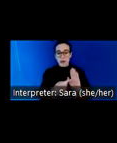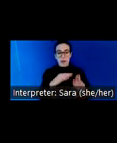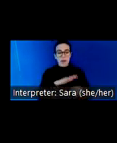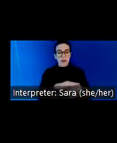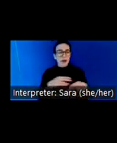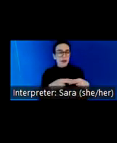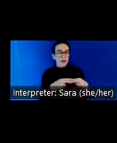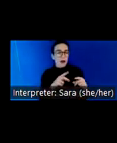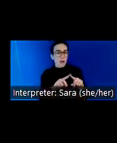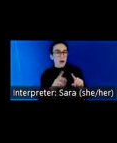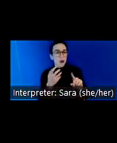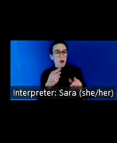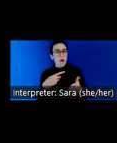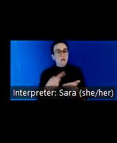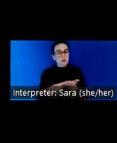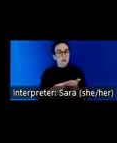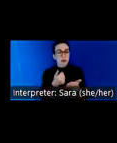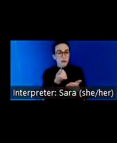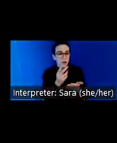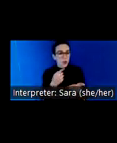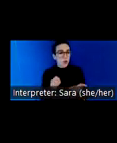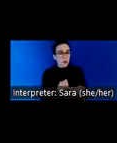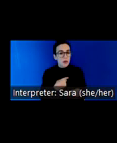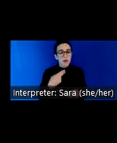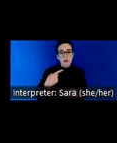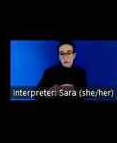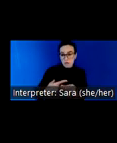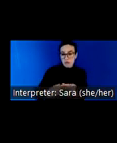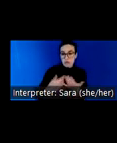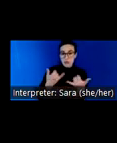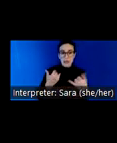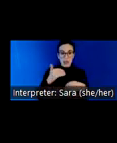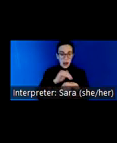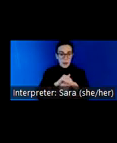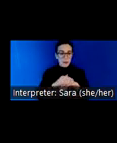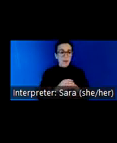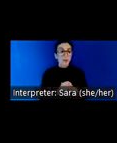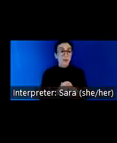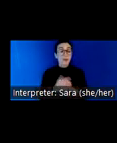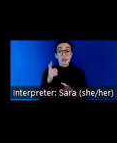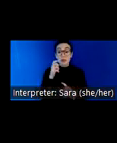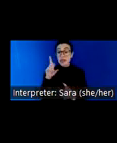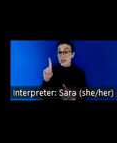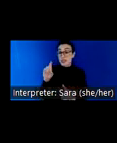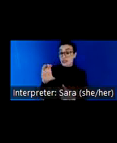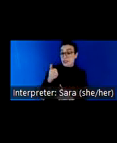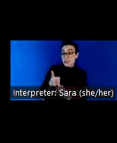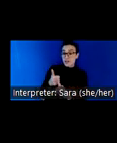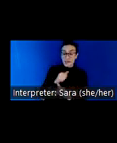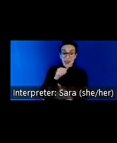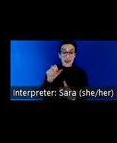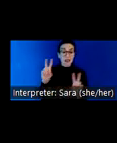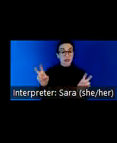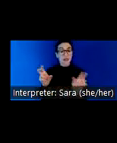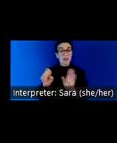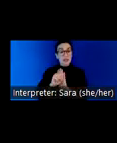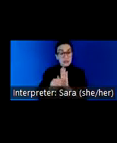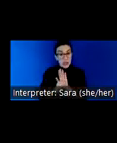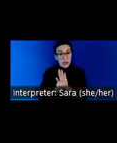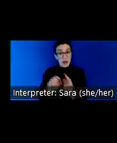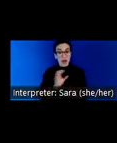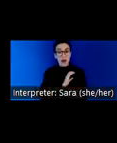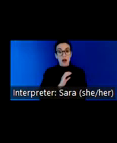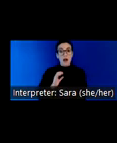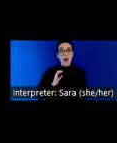we have talked about tonight, because DC is not a state, Congress can attach a rider to the